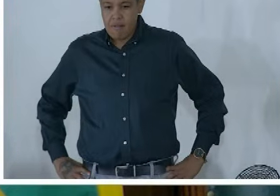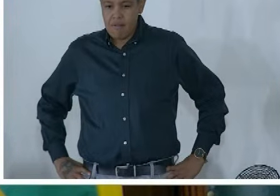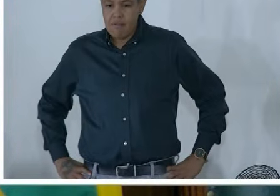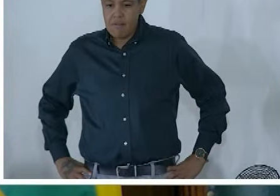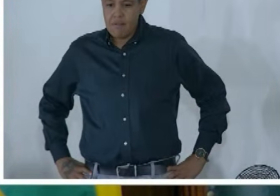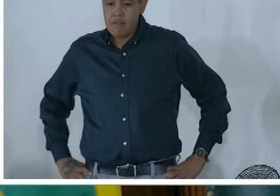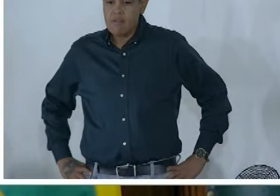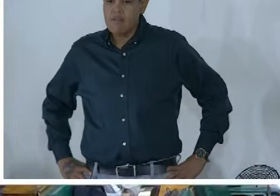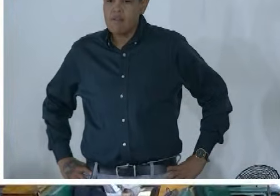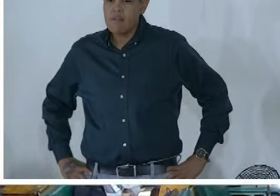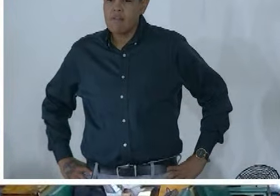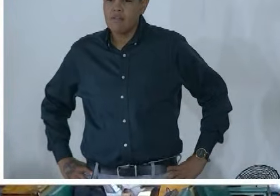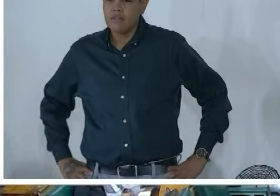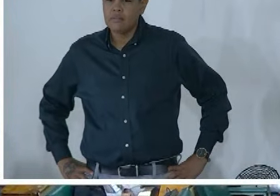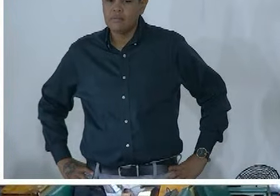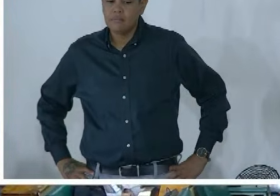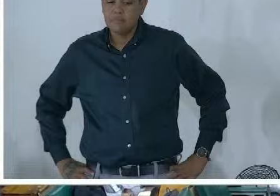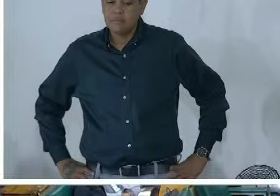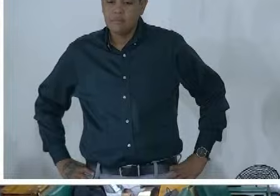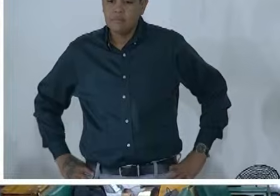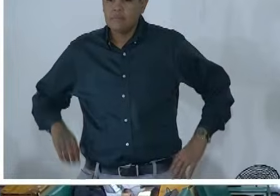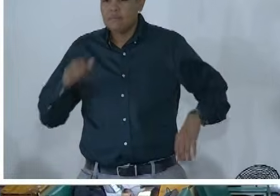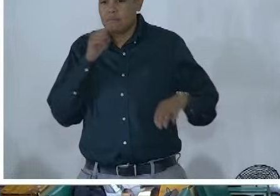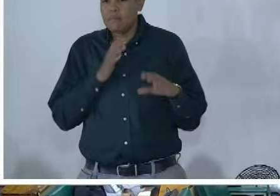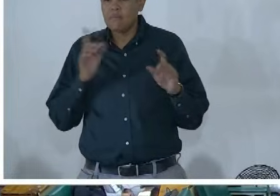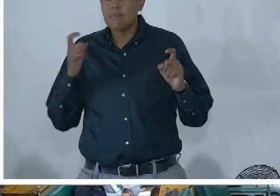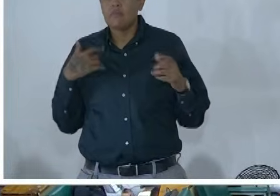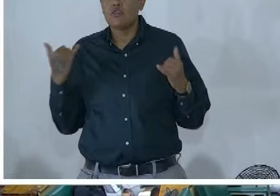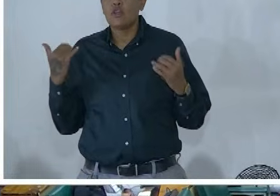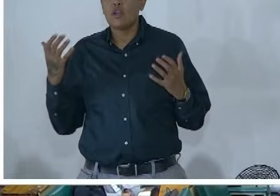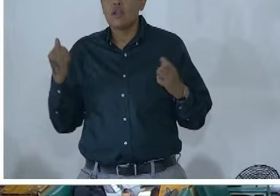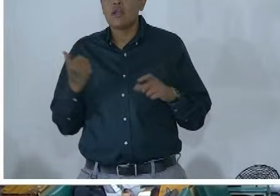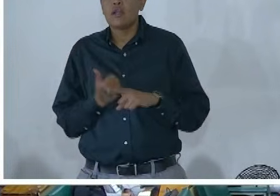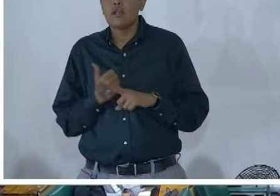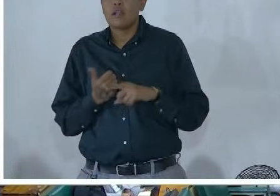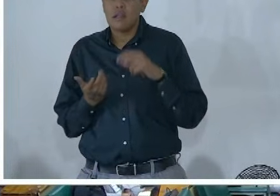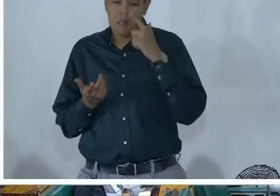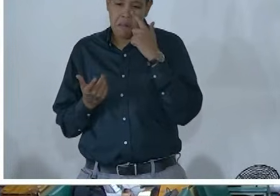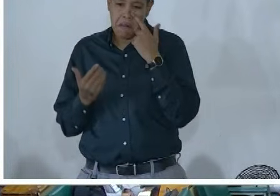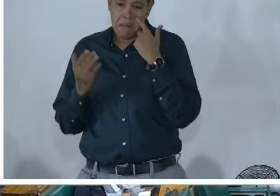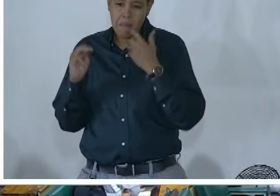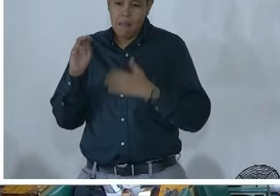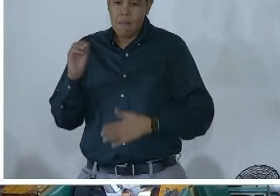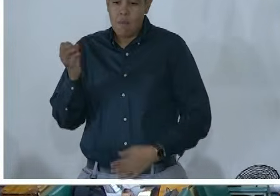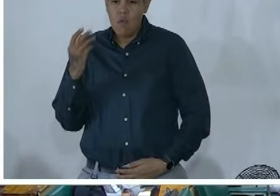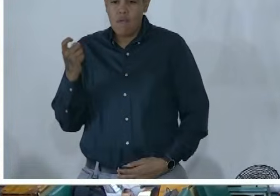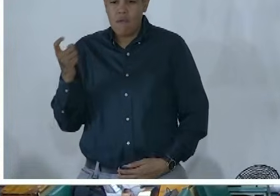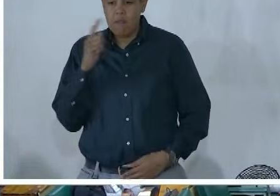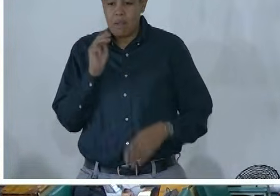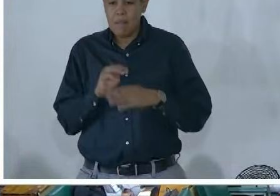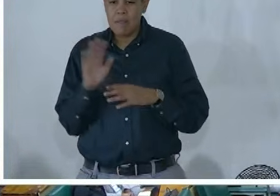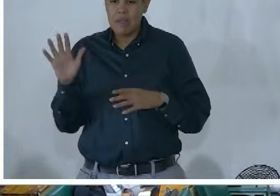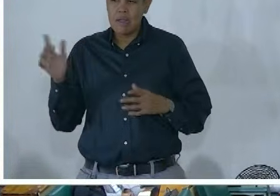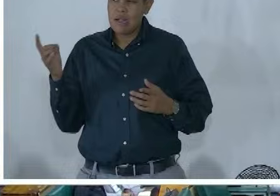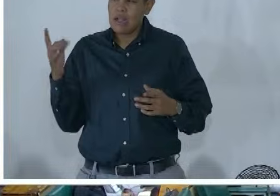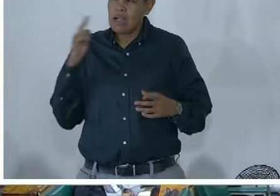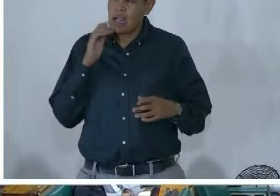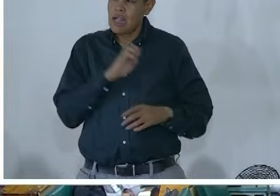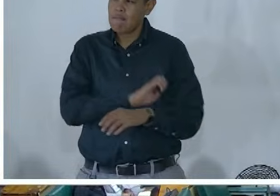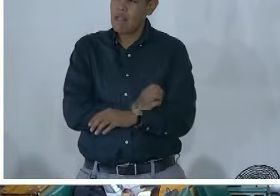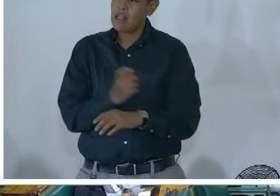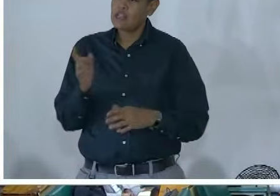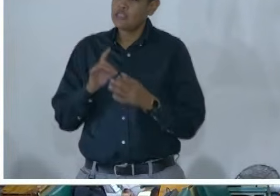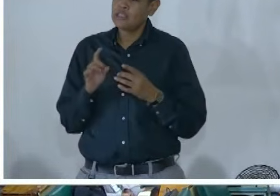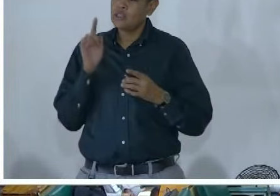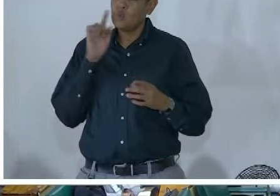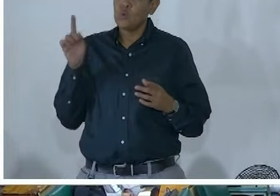Paula? Madam Speaker, I just got a memo from the Minister of Energy,